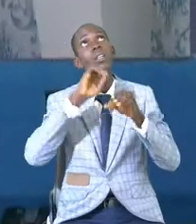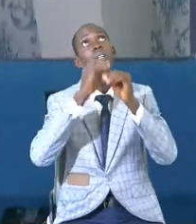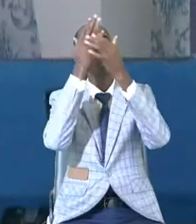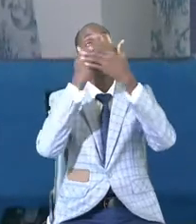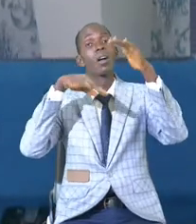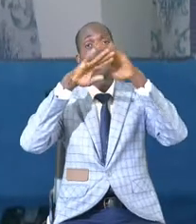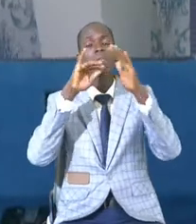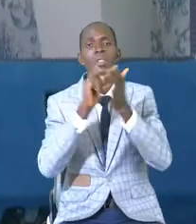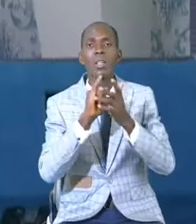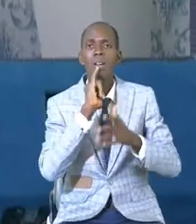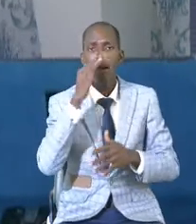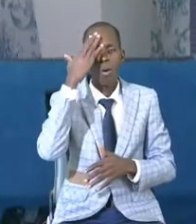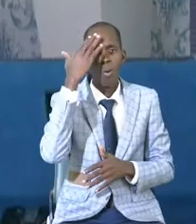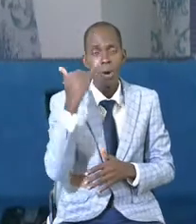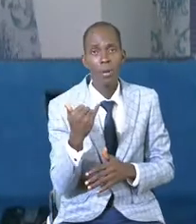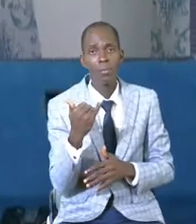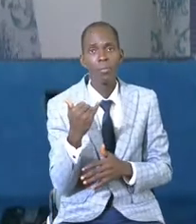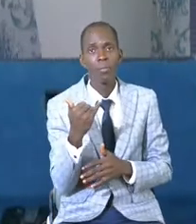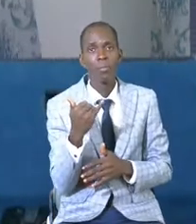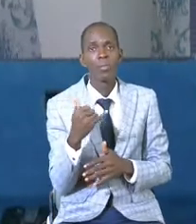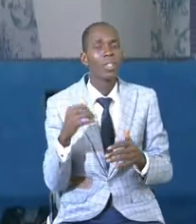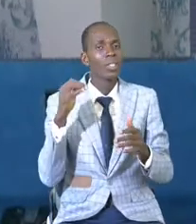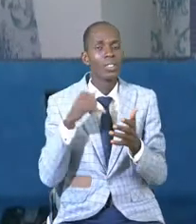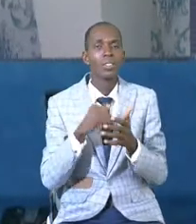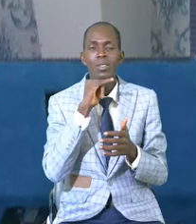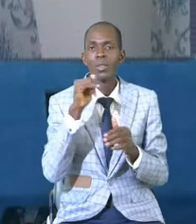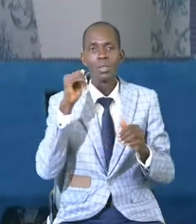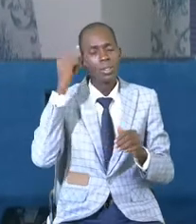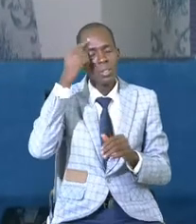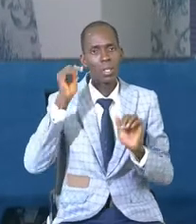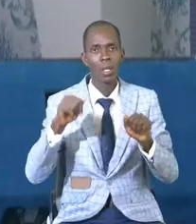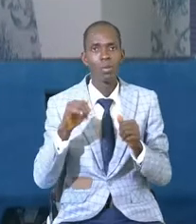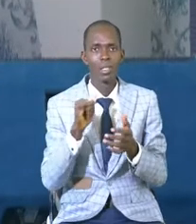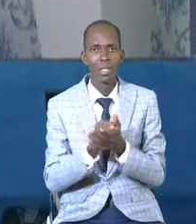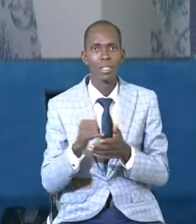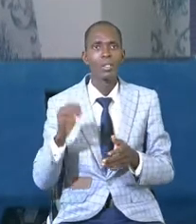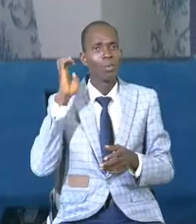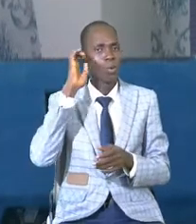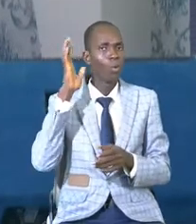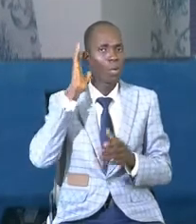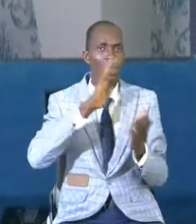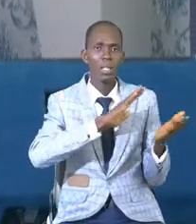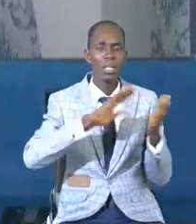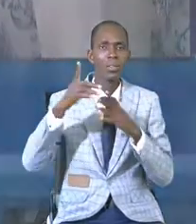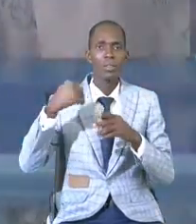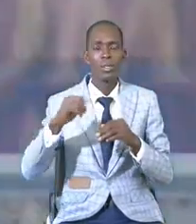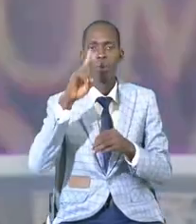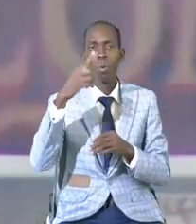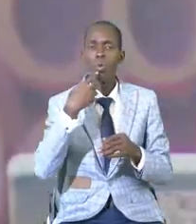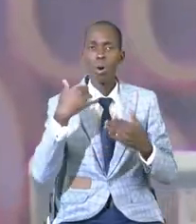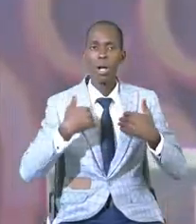why it's unthinkable that you will leave the preeminent one and be praying to